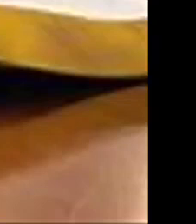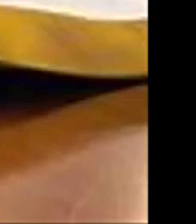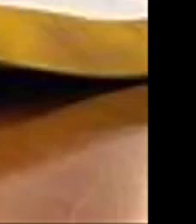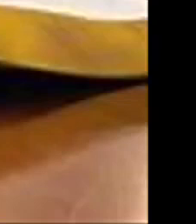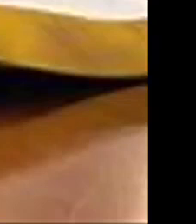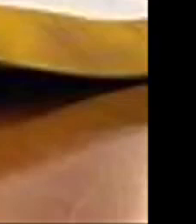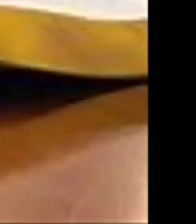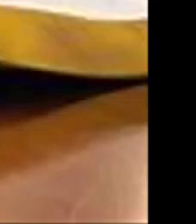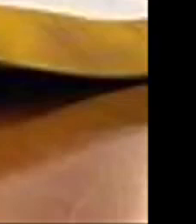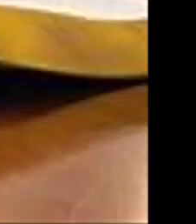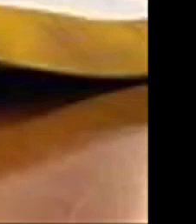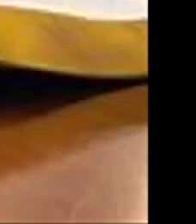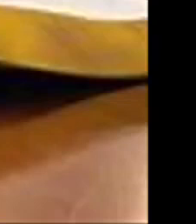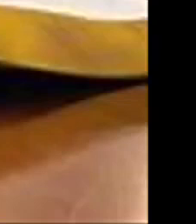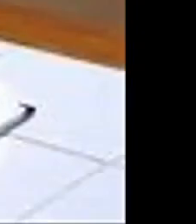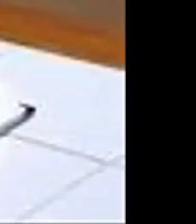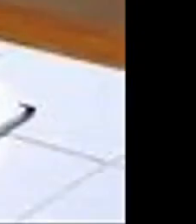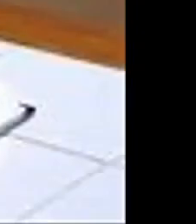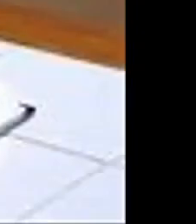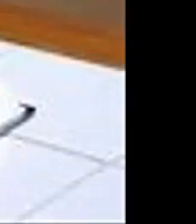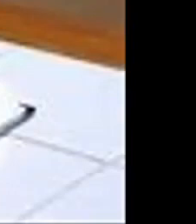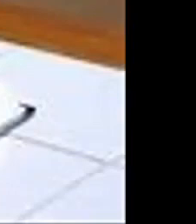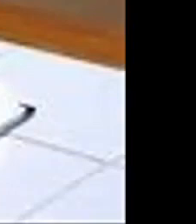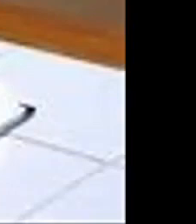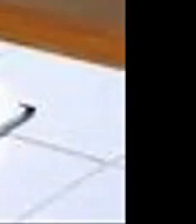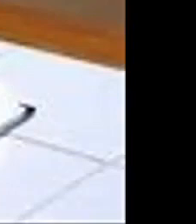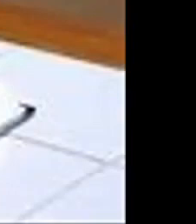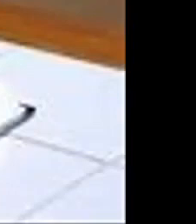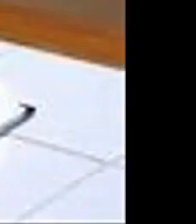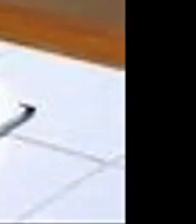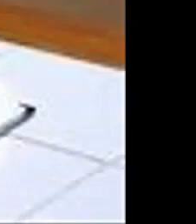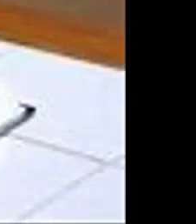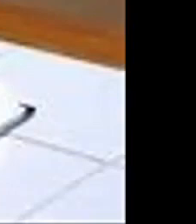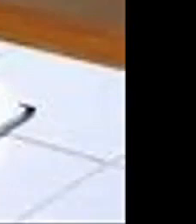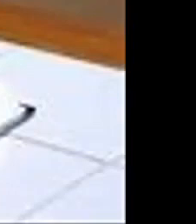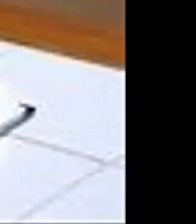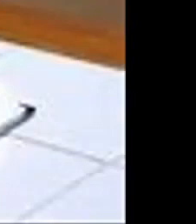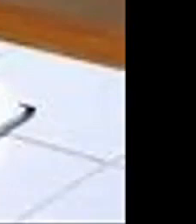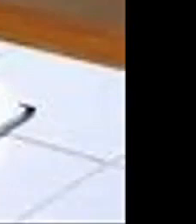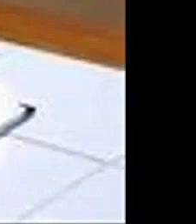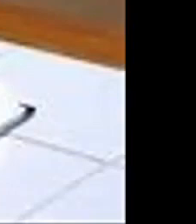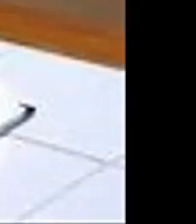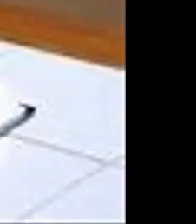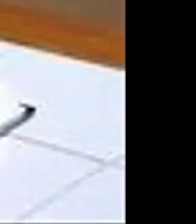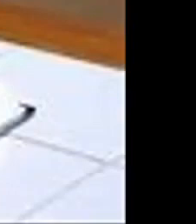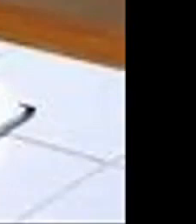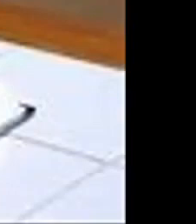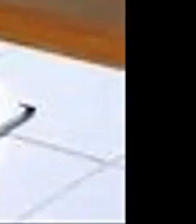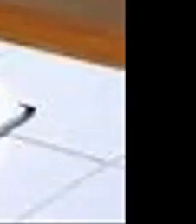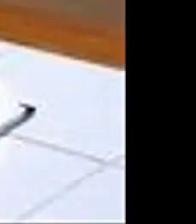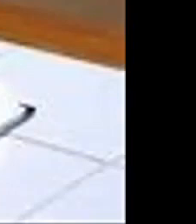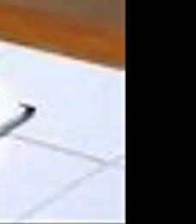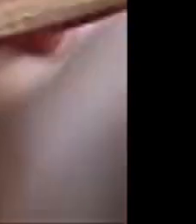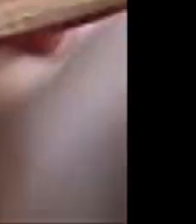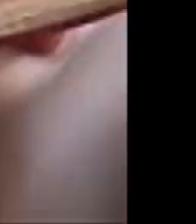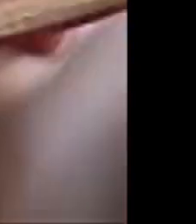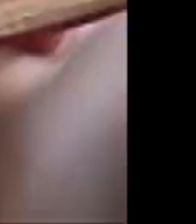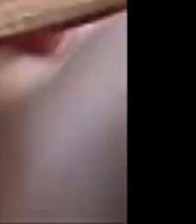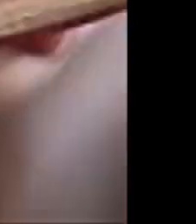of the sheep. All that ever came before me are thieves and robbers, but the sheep did not hear